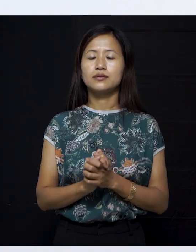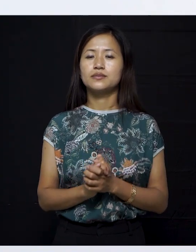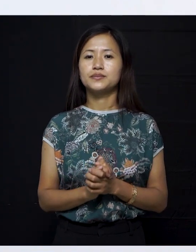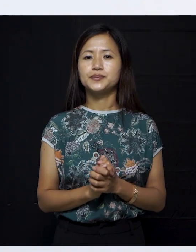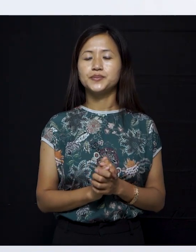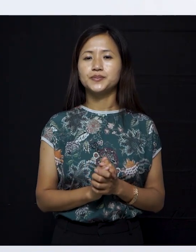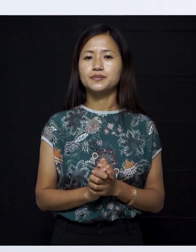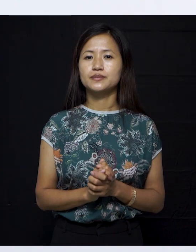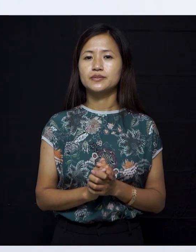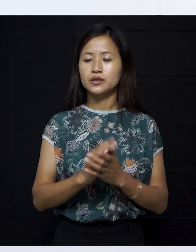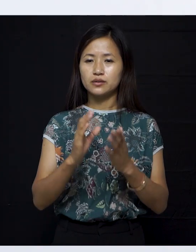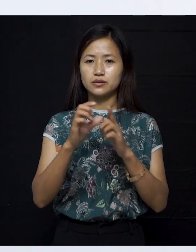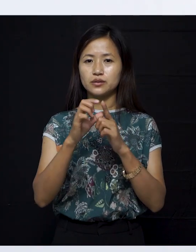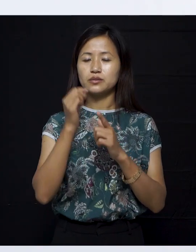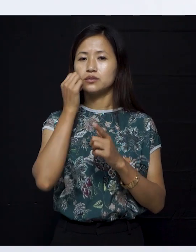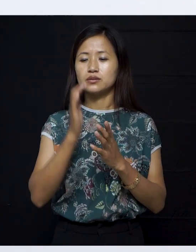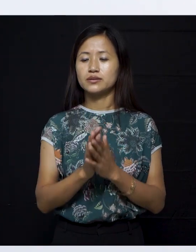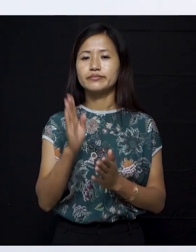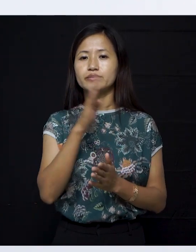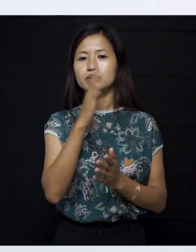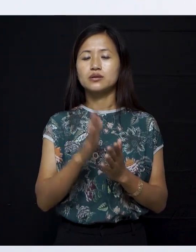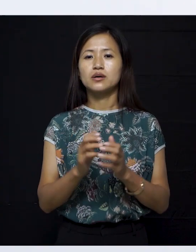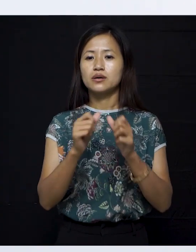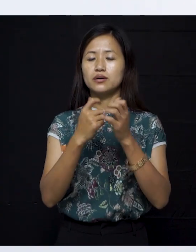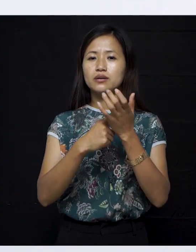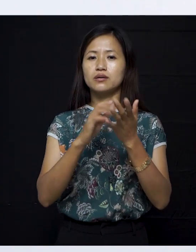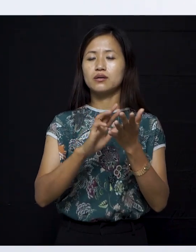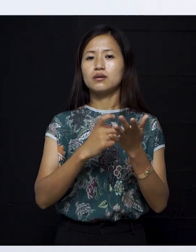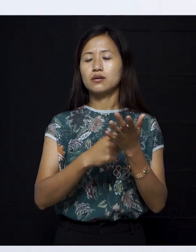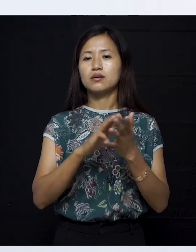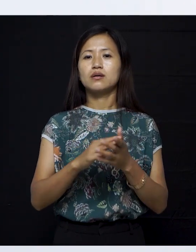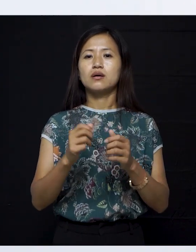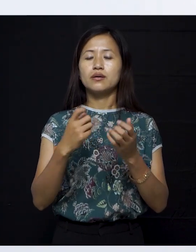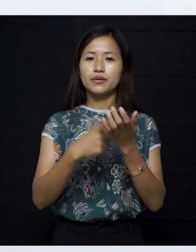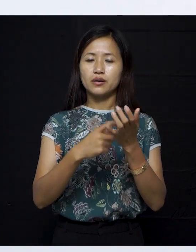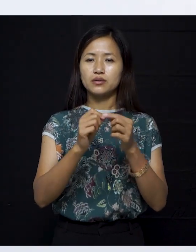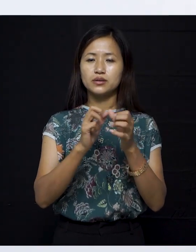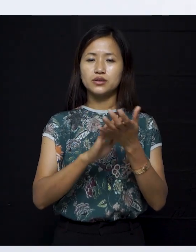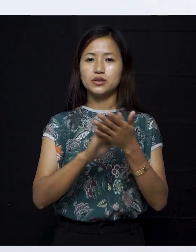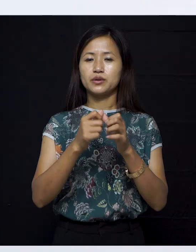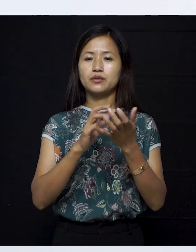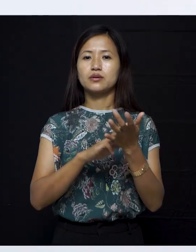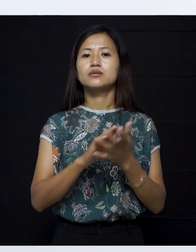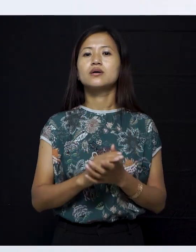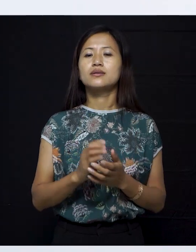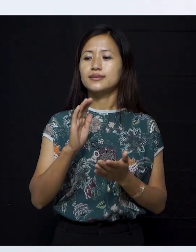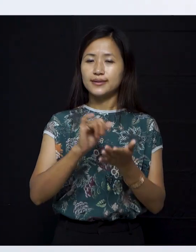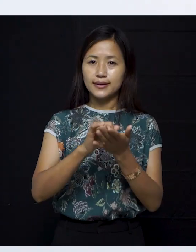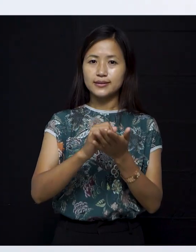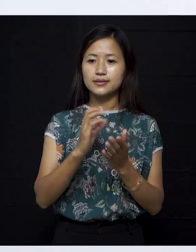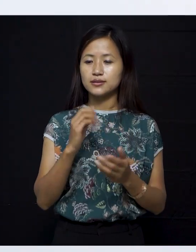have Debu likes music that is composed by A.R. Rahman. The same sentence that I used, okay? That is composed